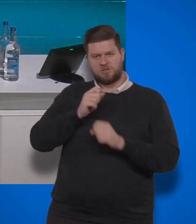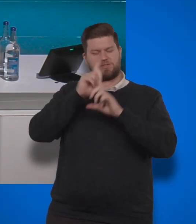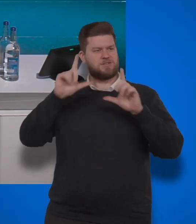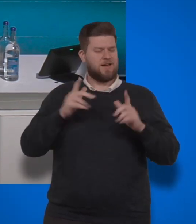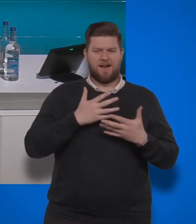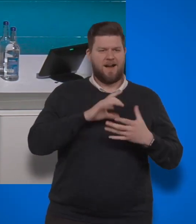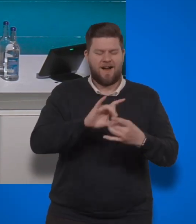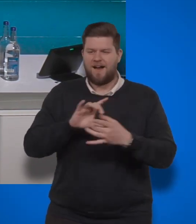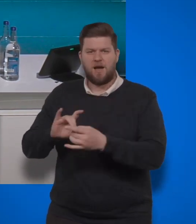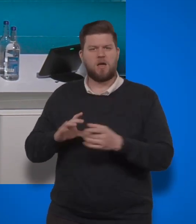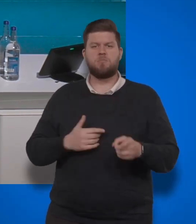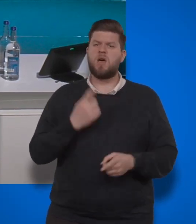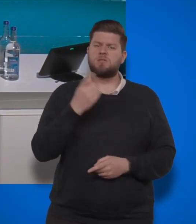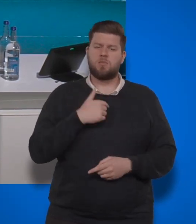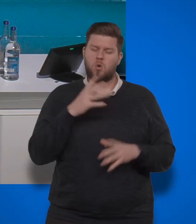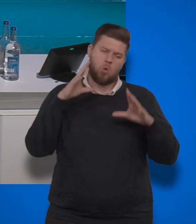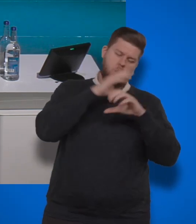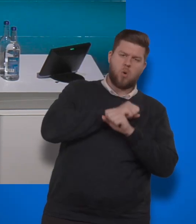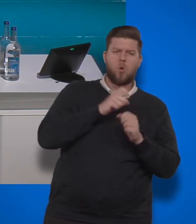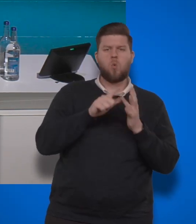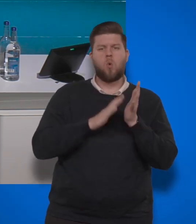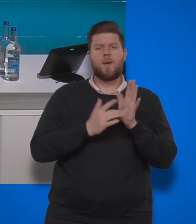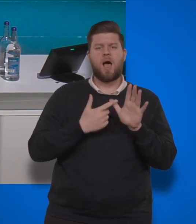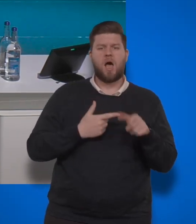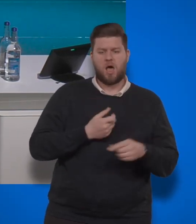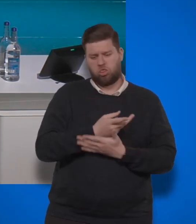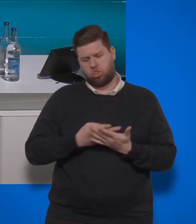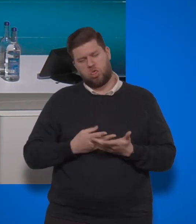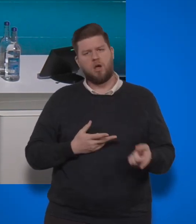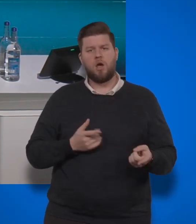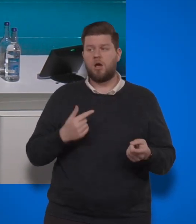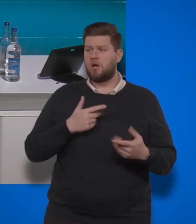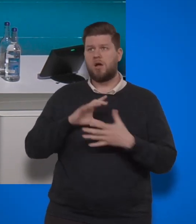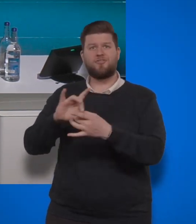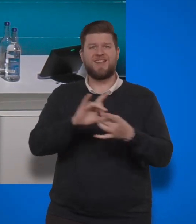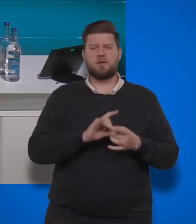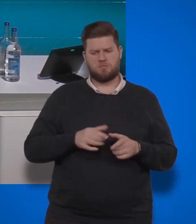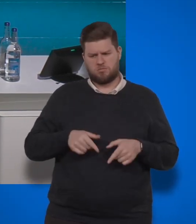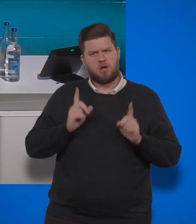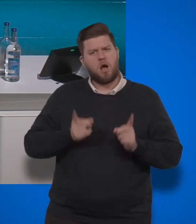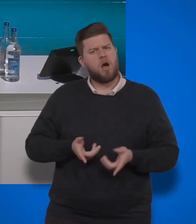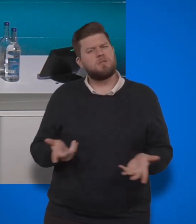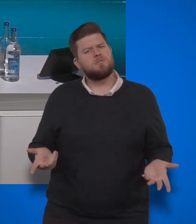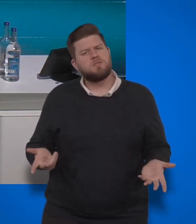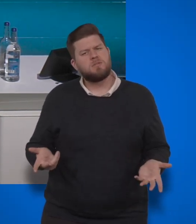a coma, or even fast asleep. It's consciousness which allows